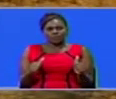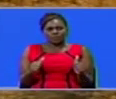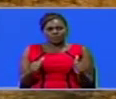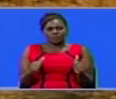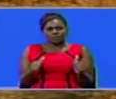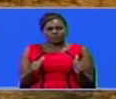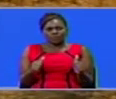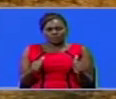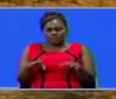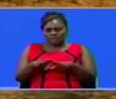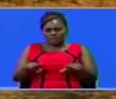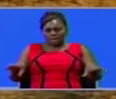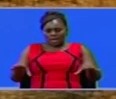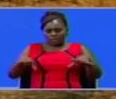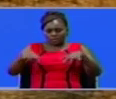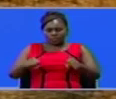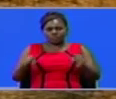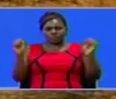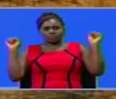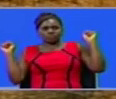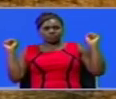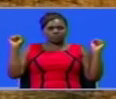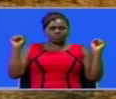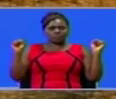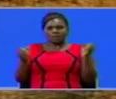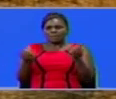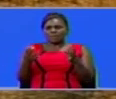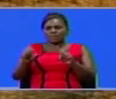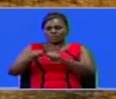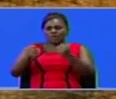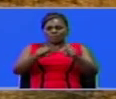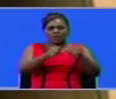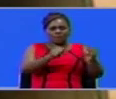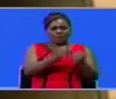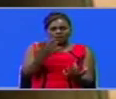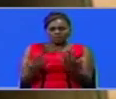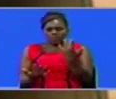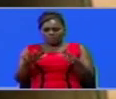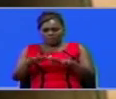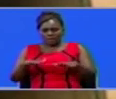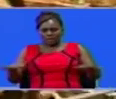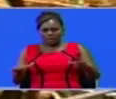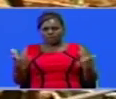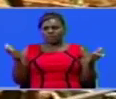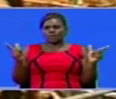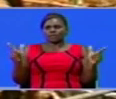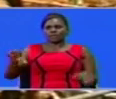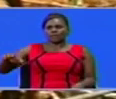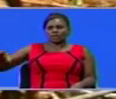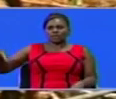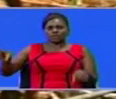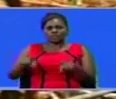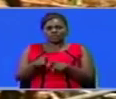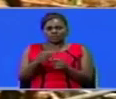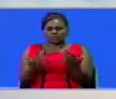The brazen raids of ranches by armed herders has left a trail of destruction. The touching of a ranch in the heart of Laikipia County and